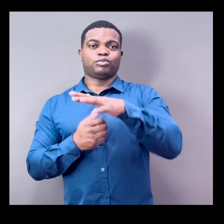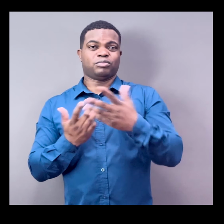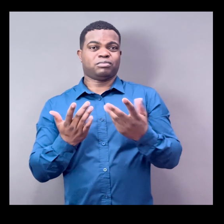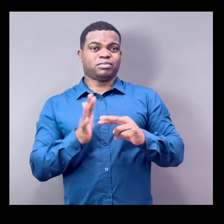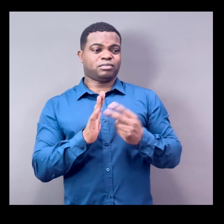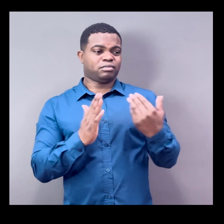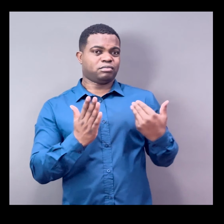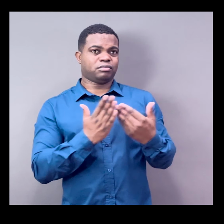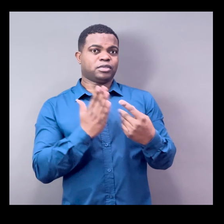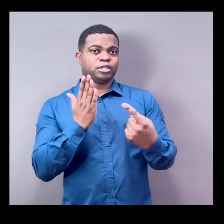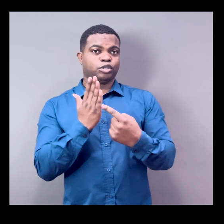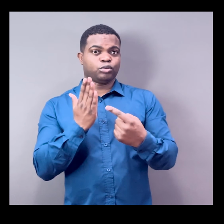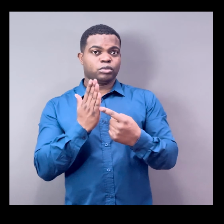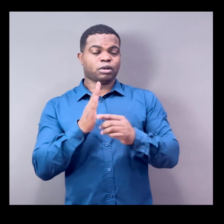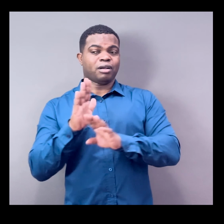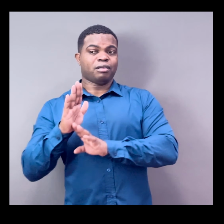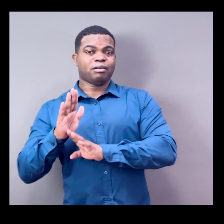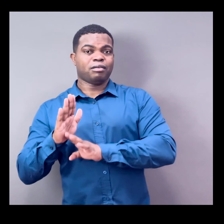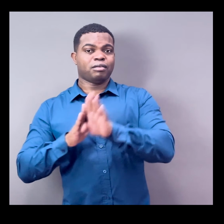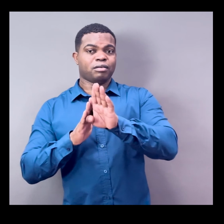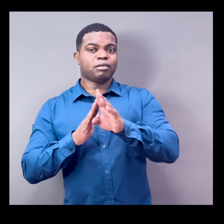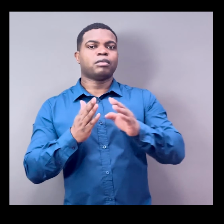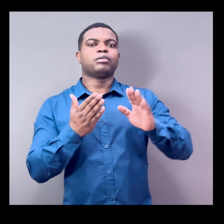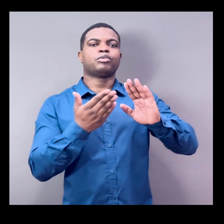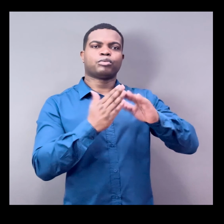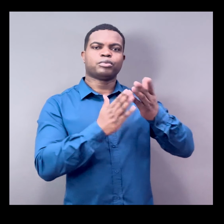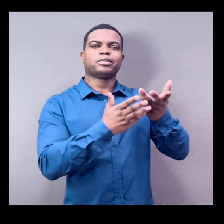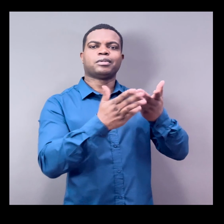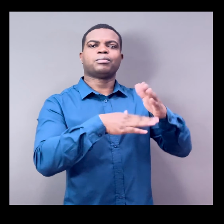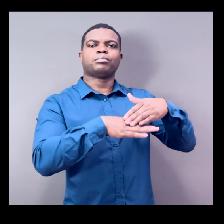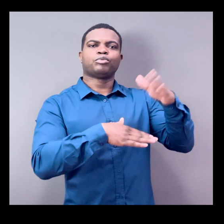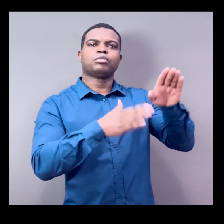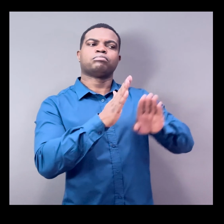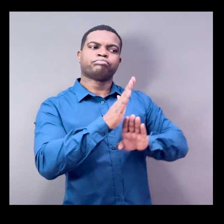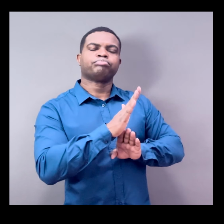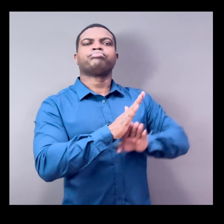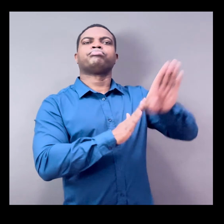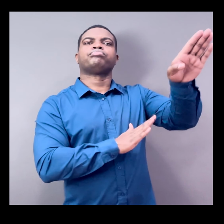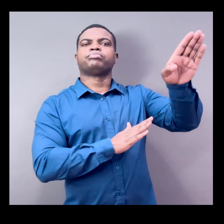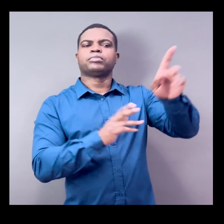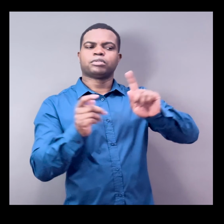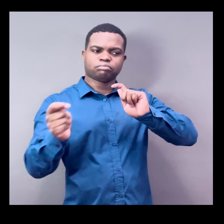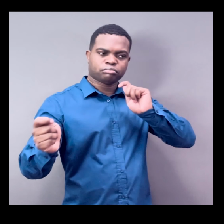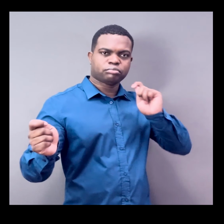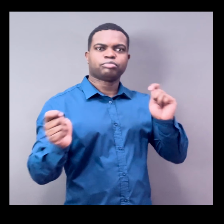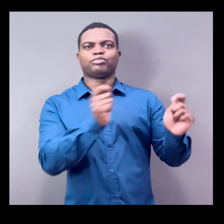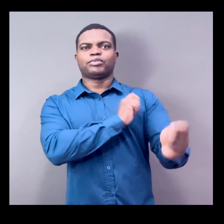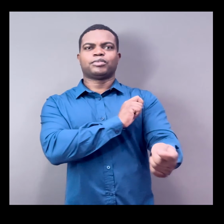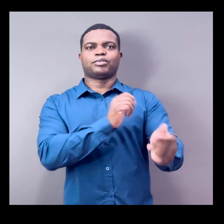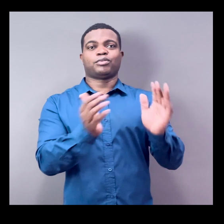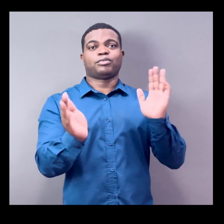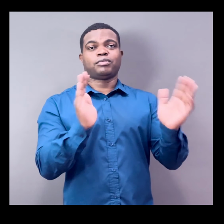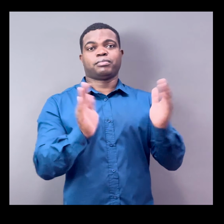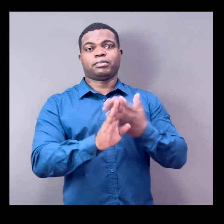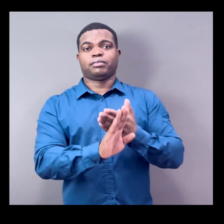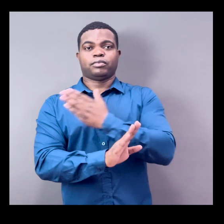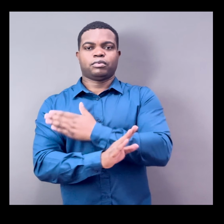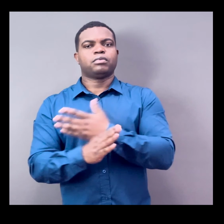advancements in technology, there is now a revolutionized community